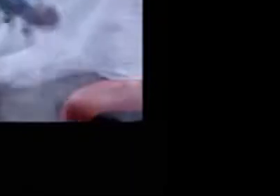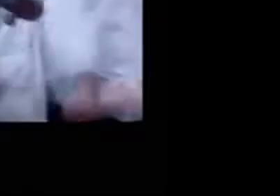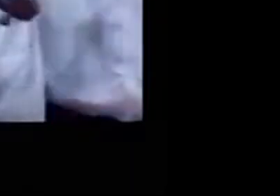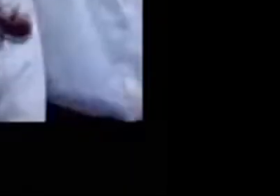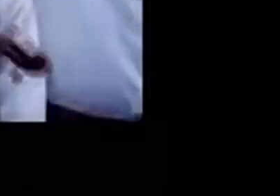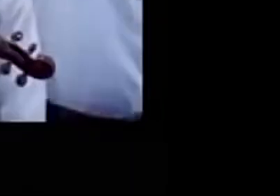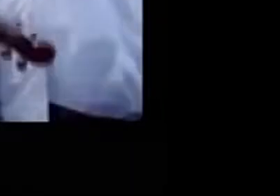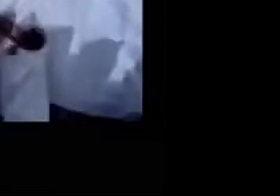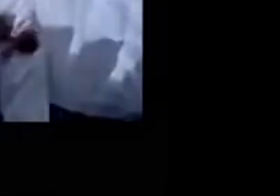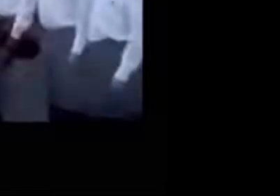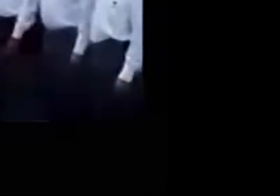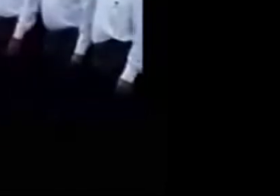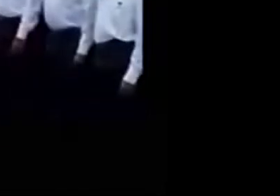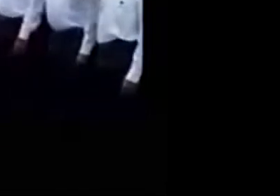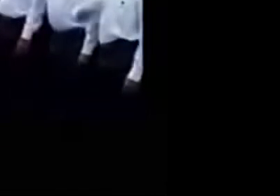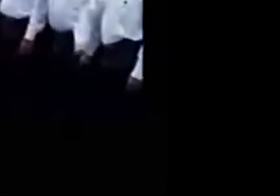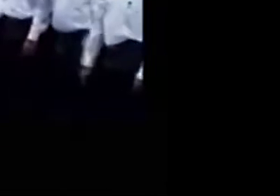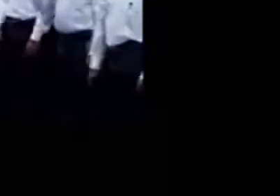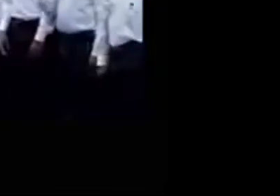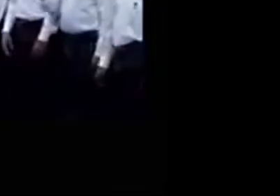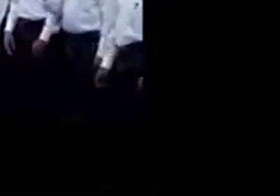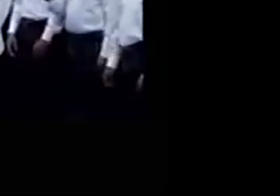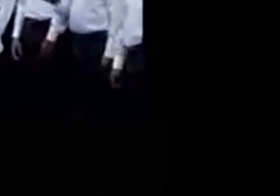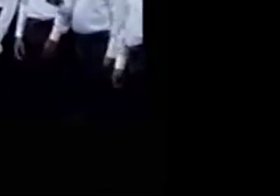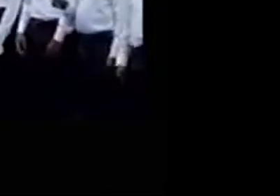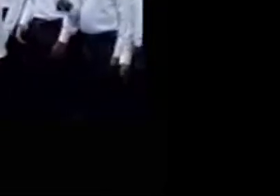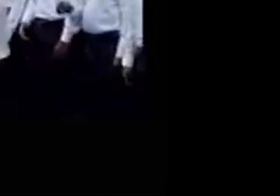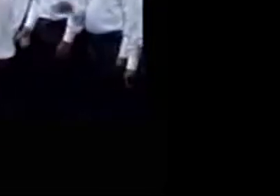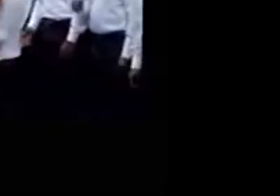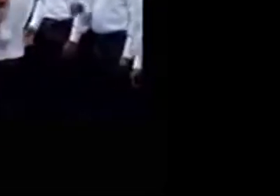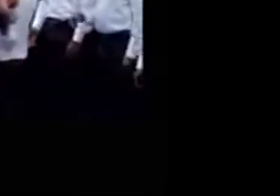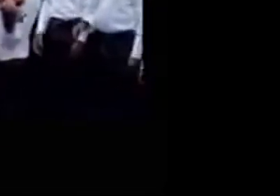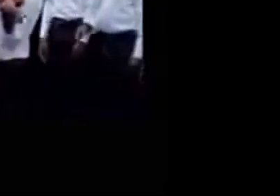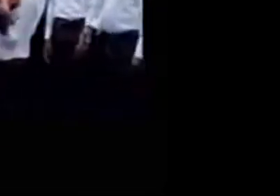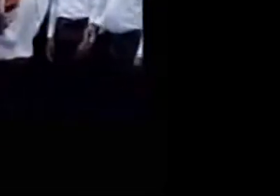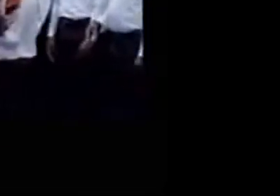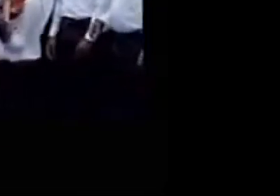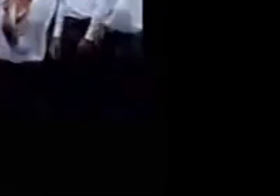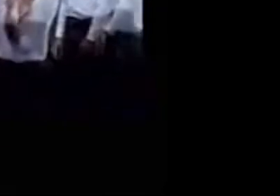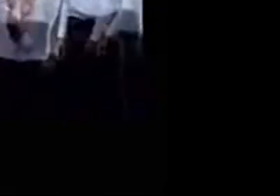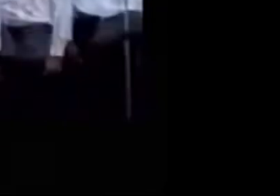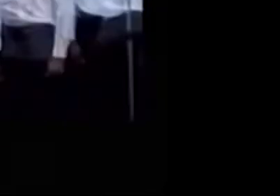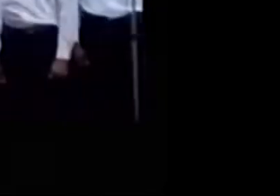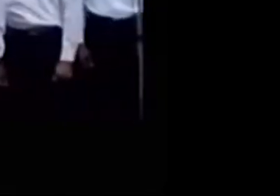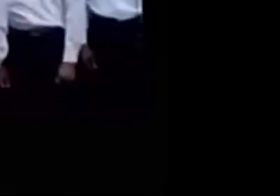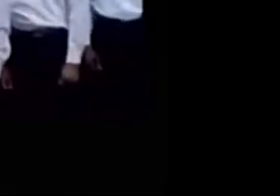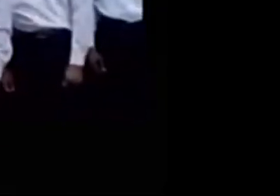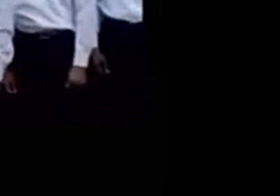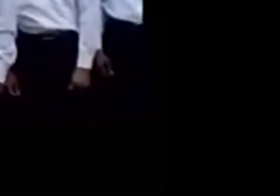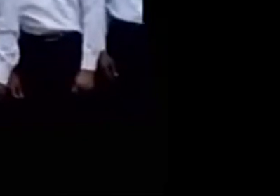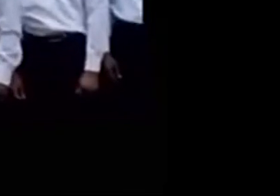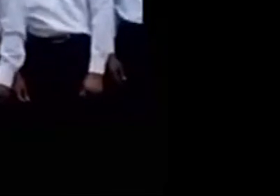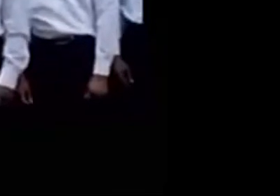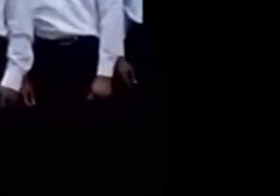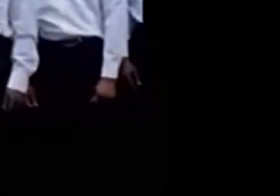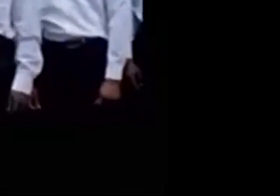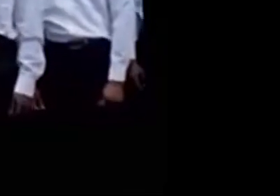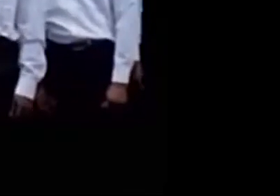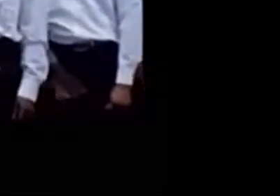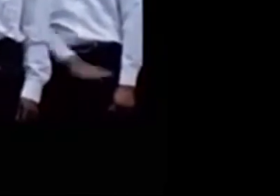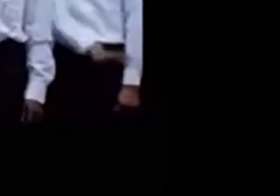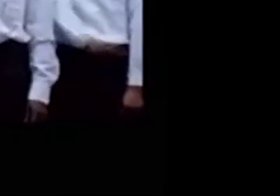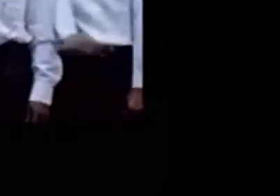At the cross, my debt was paid. All my sins